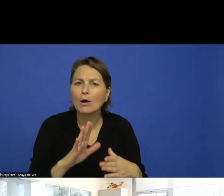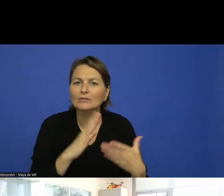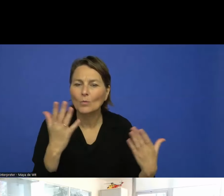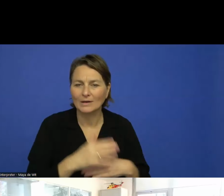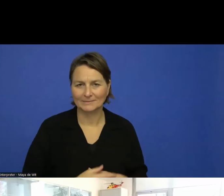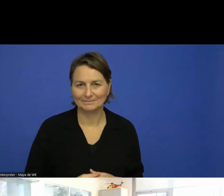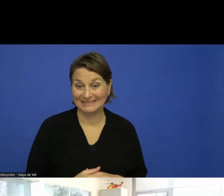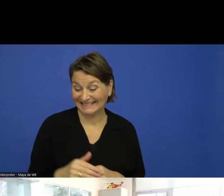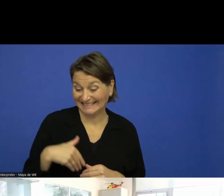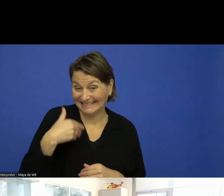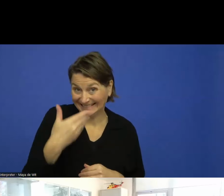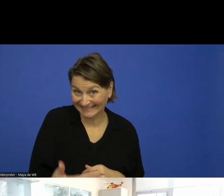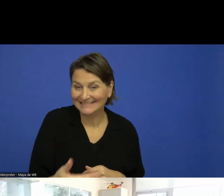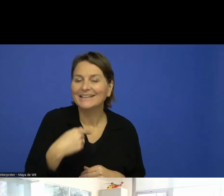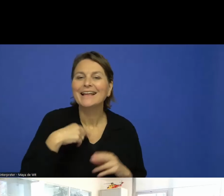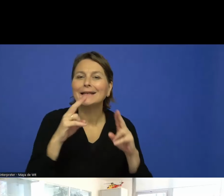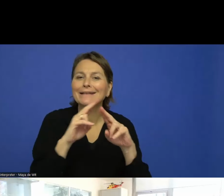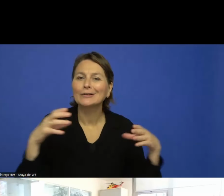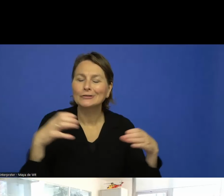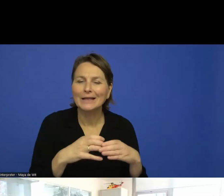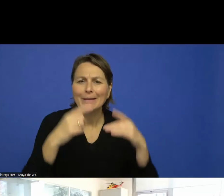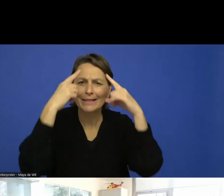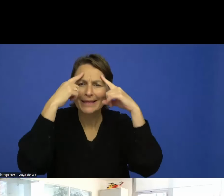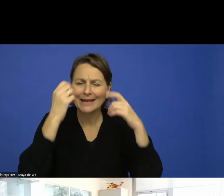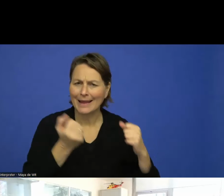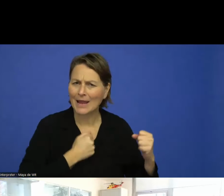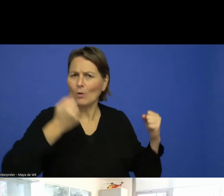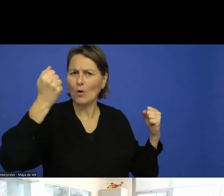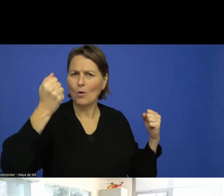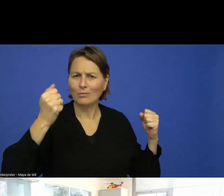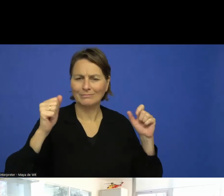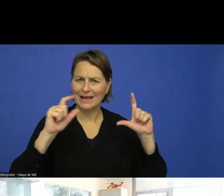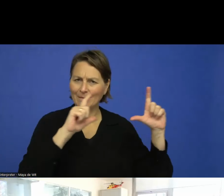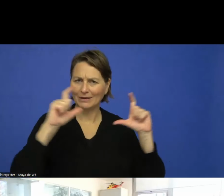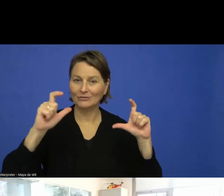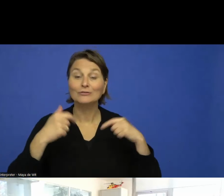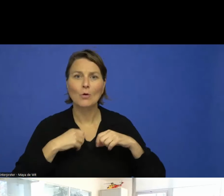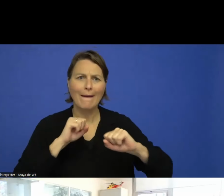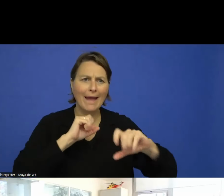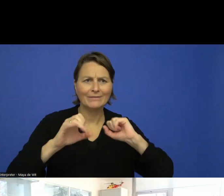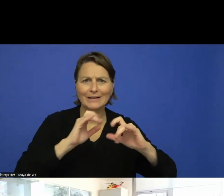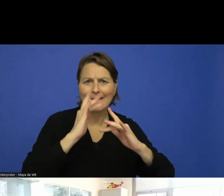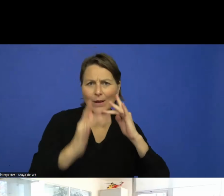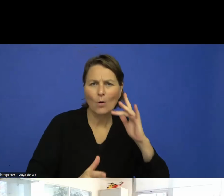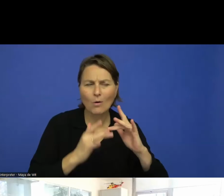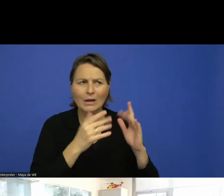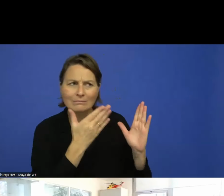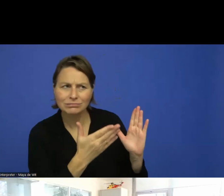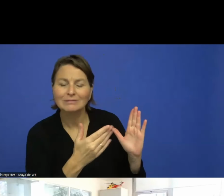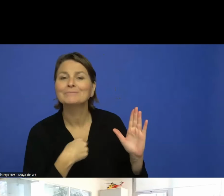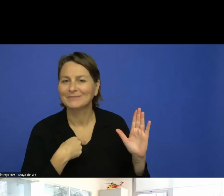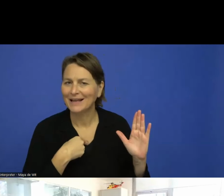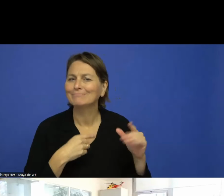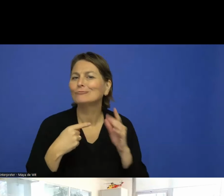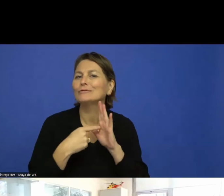the hero images, the images used for advertising product online, typically with the supermarket. And